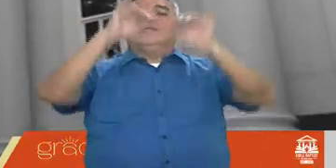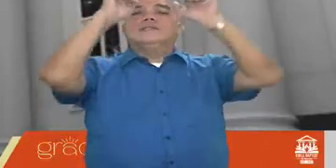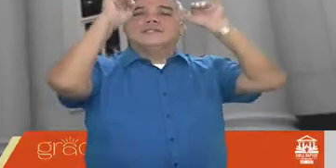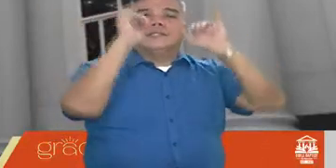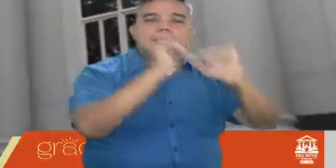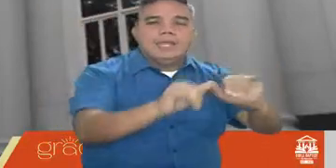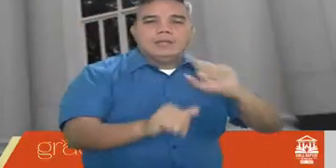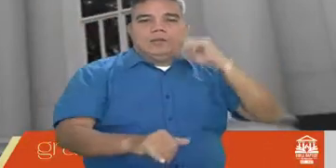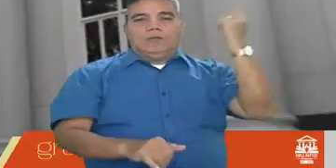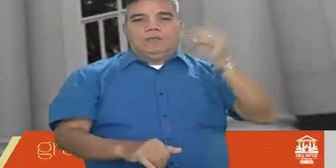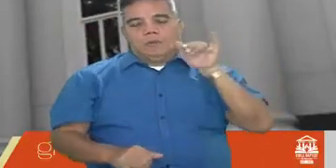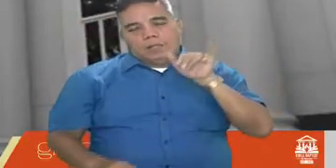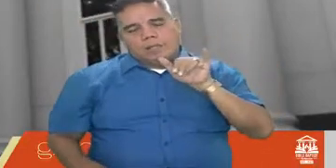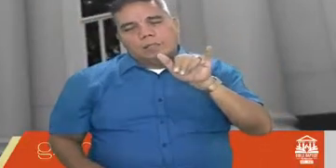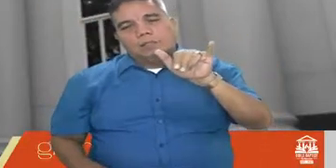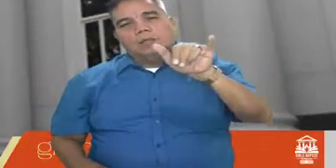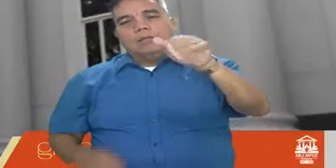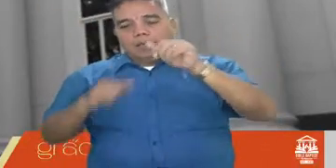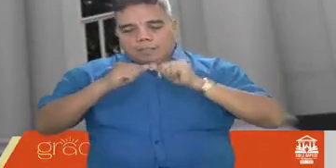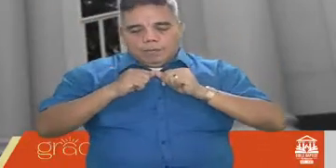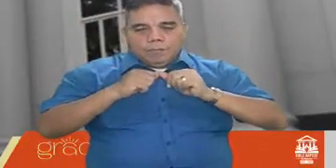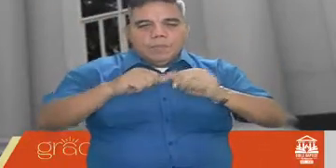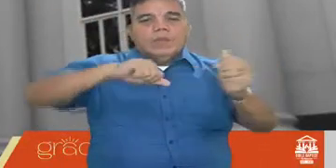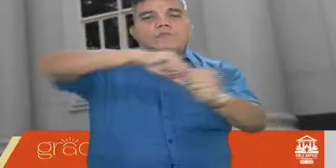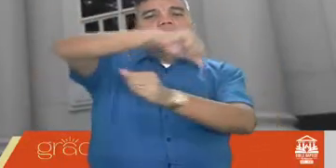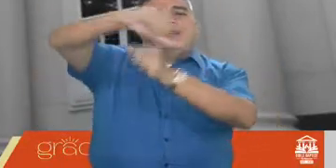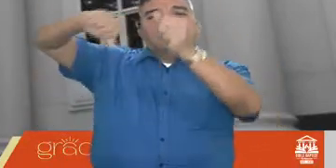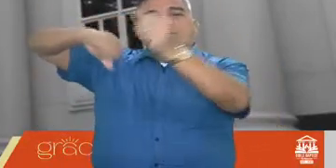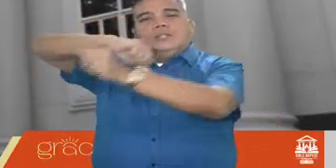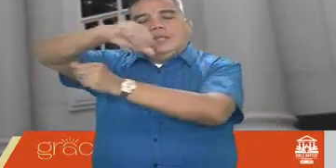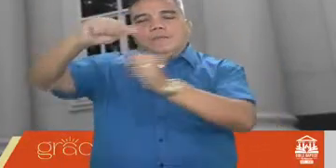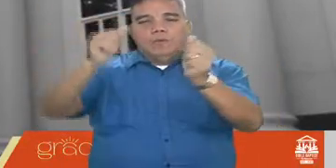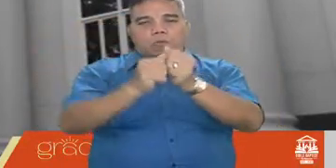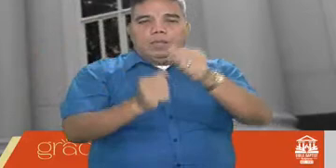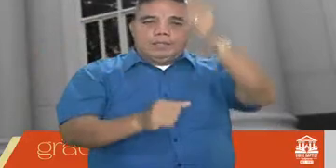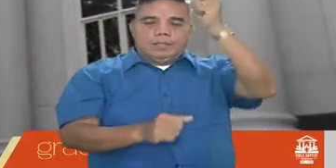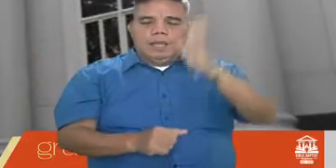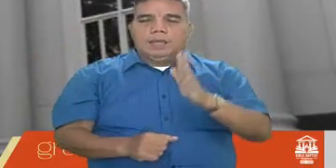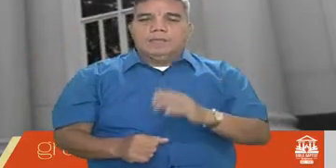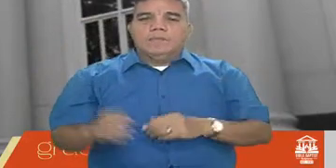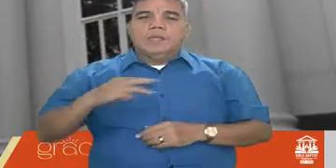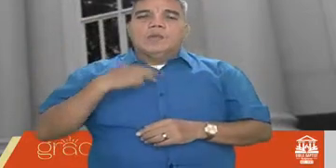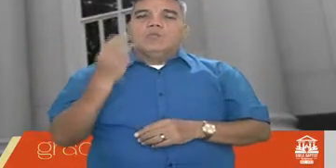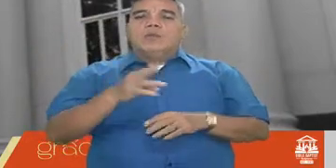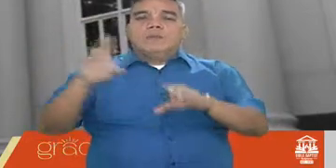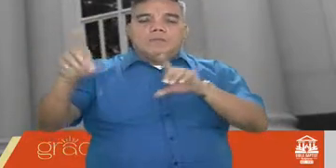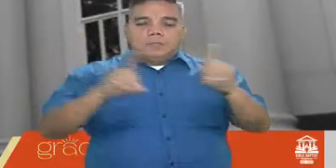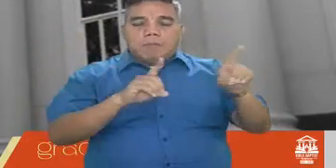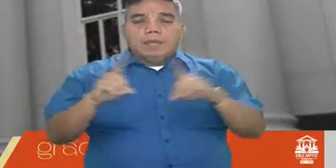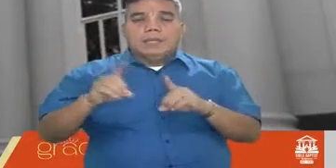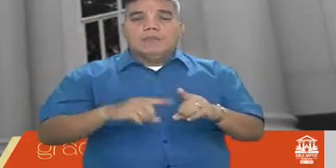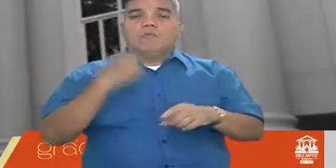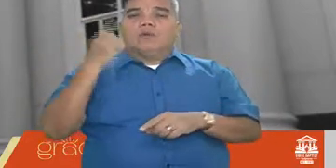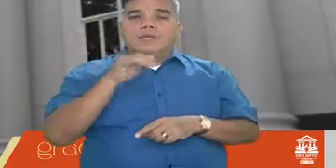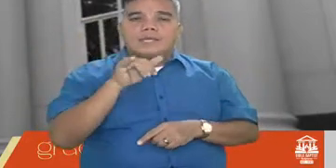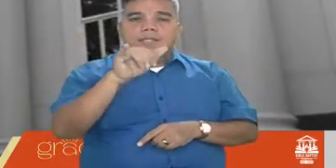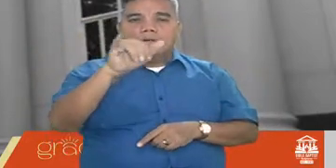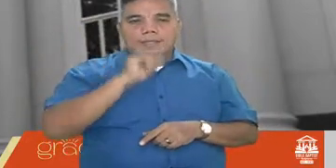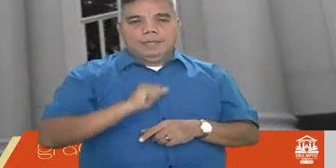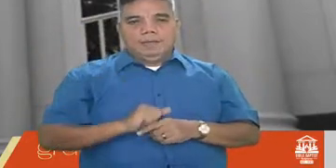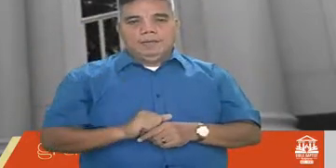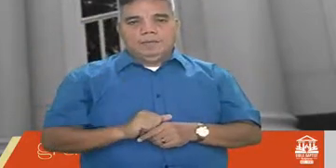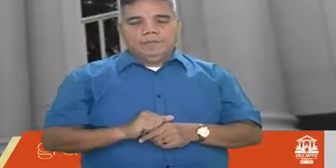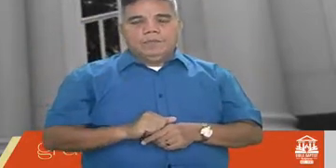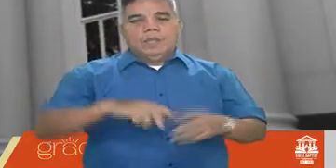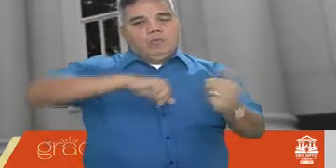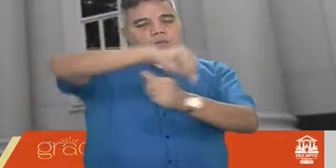eternity our intimate fellowship with God. We will be spending for eternity our